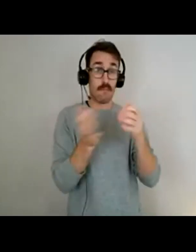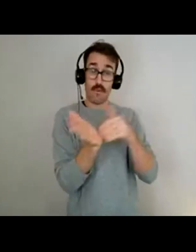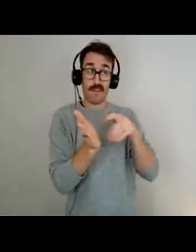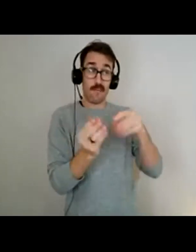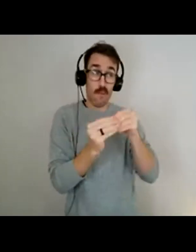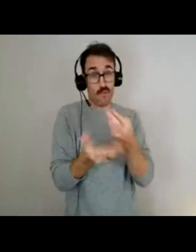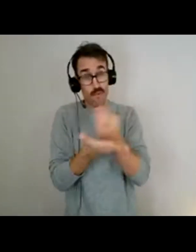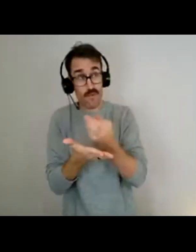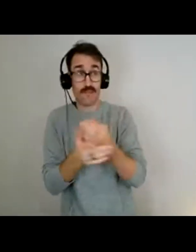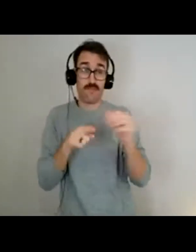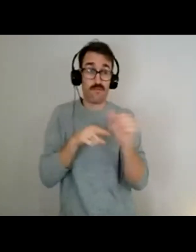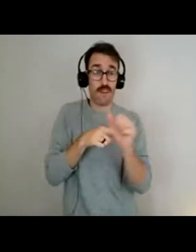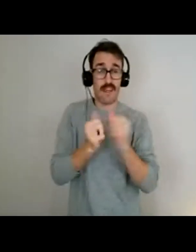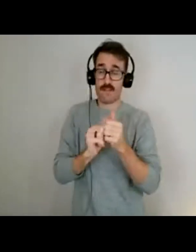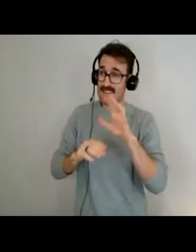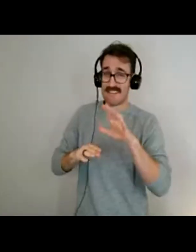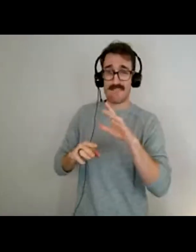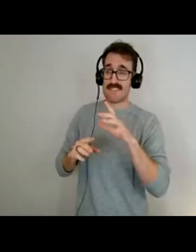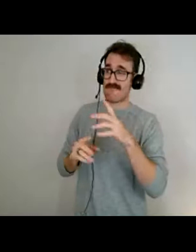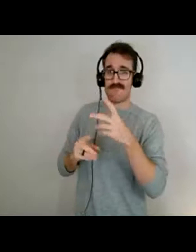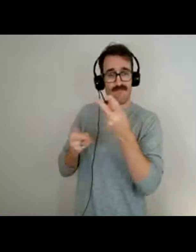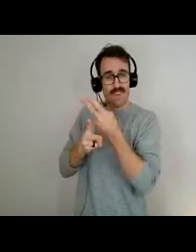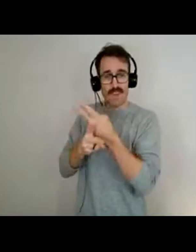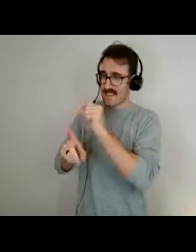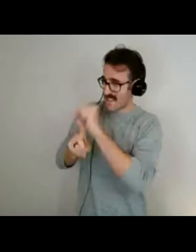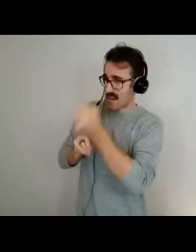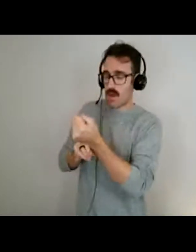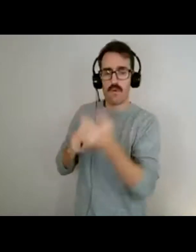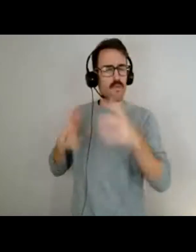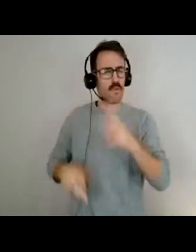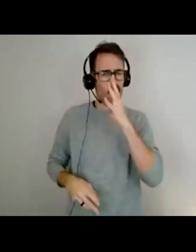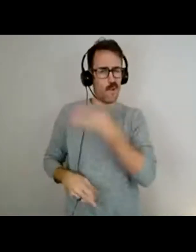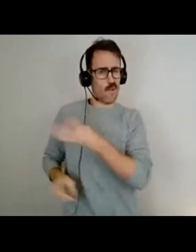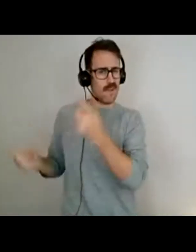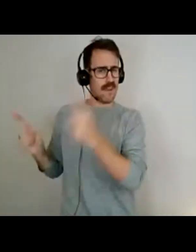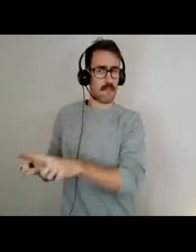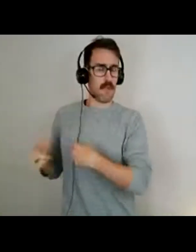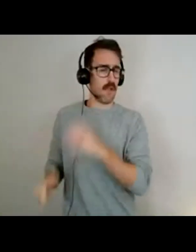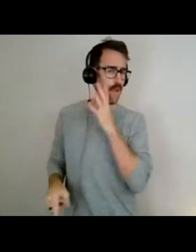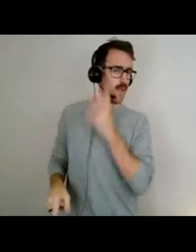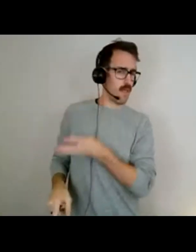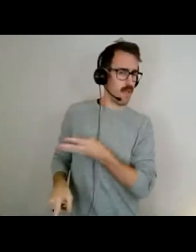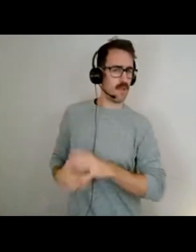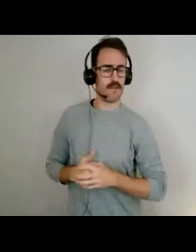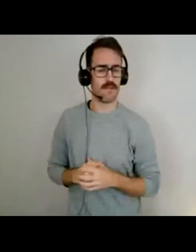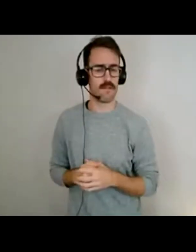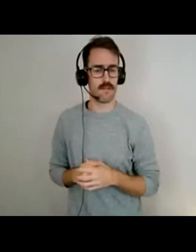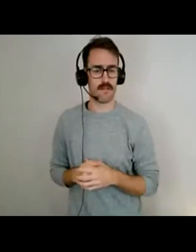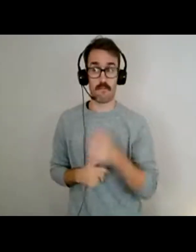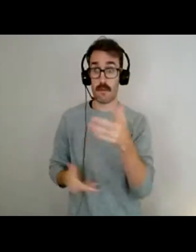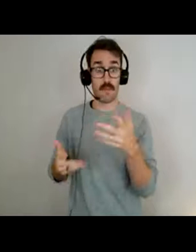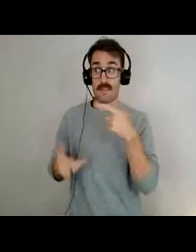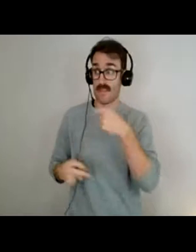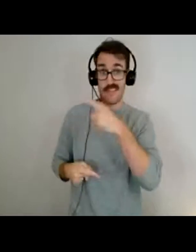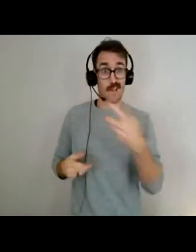in dealing with cases instead of ignoring the situation and turning a blind eye. They may not know of the